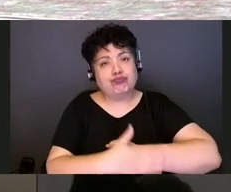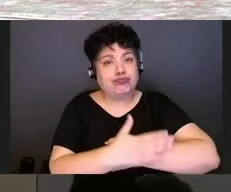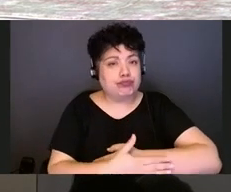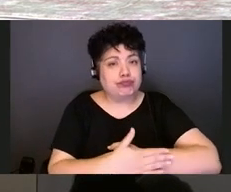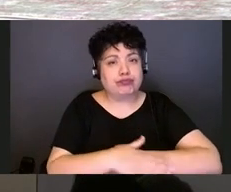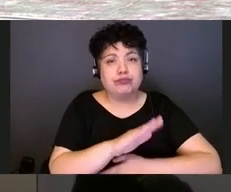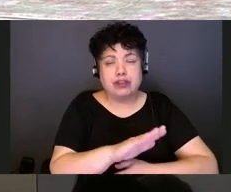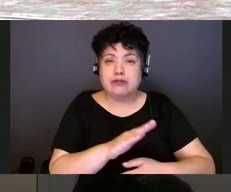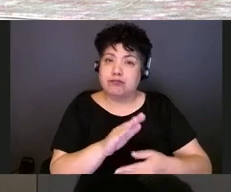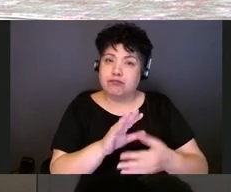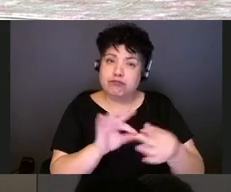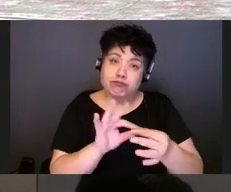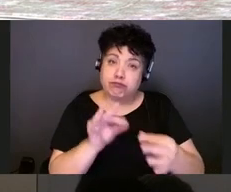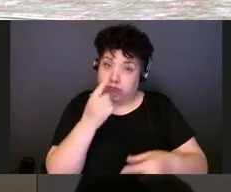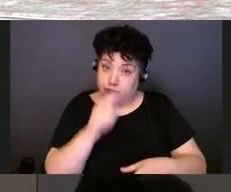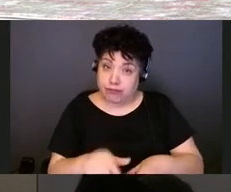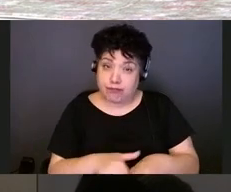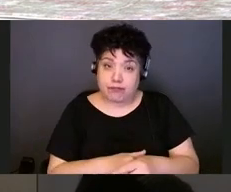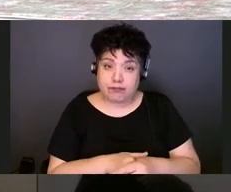I think